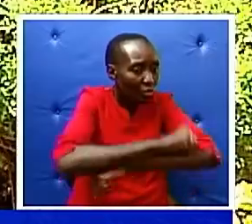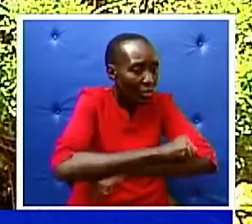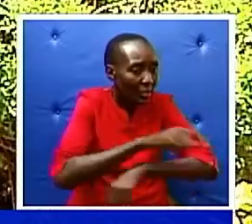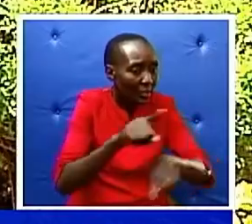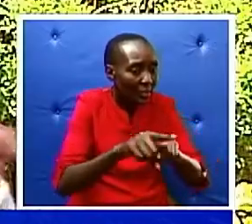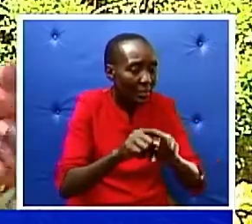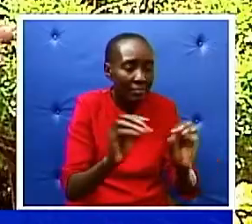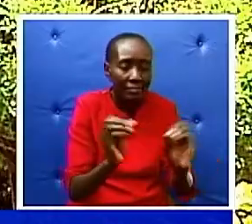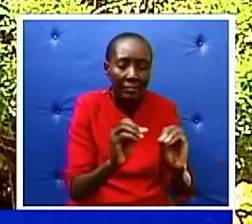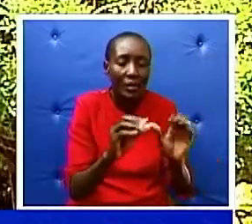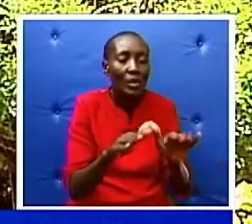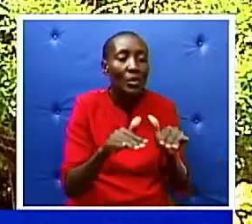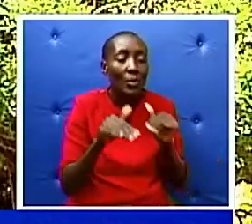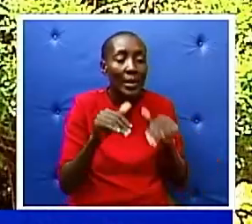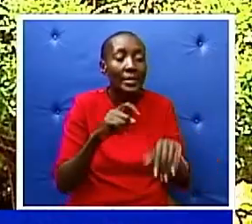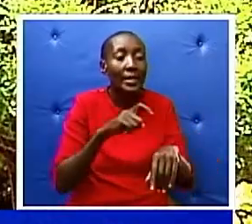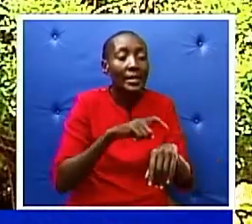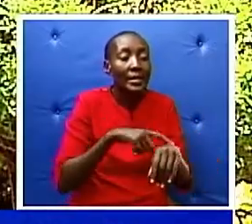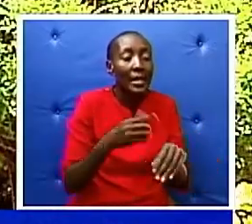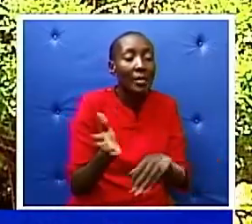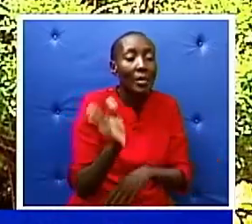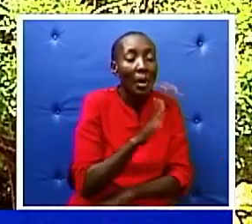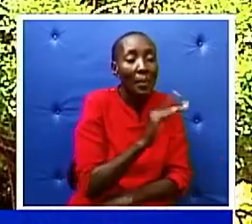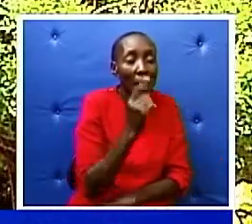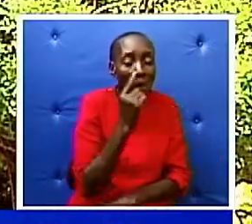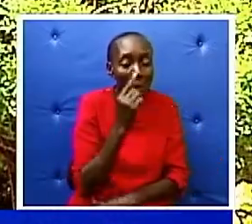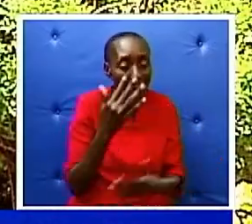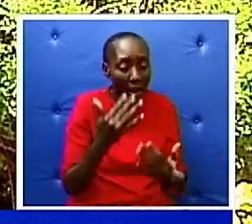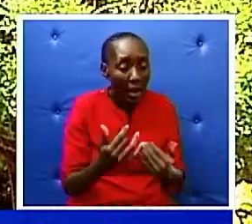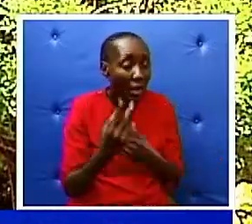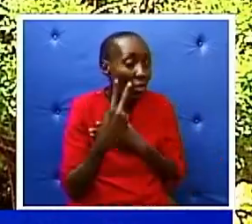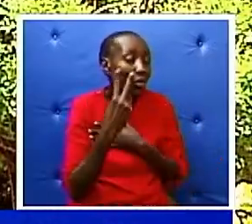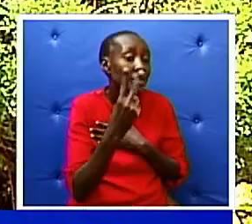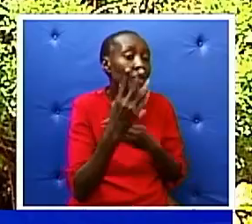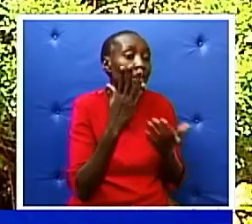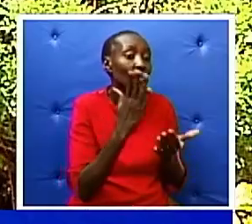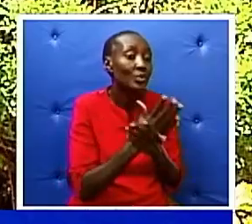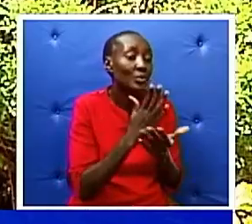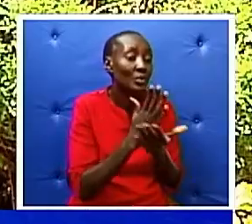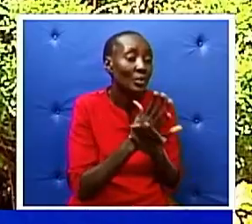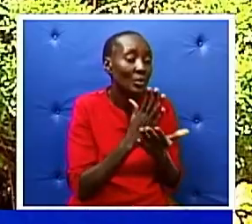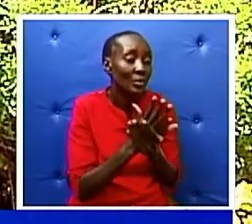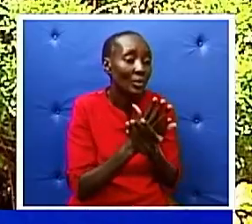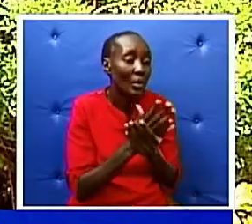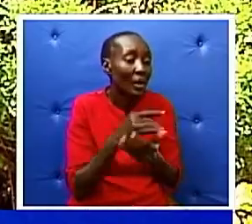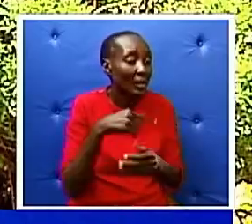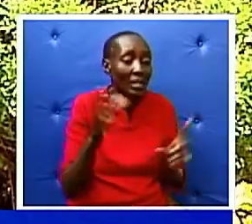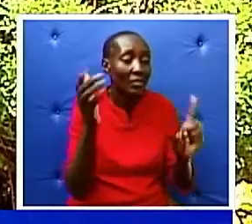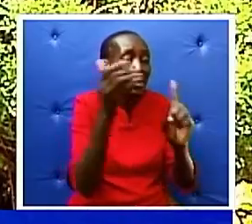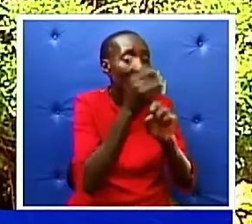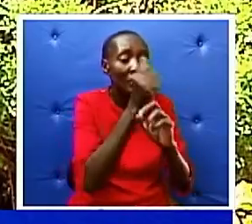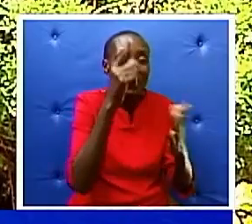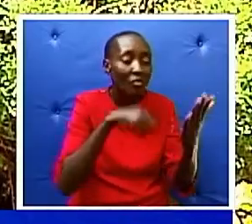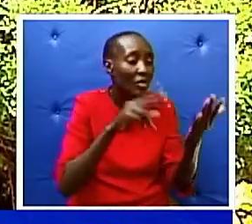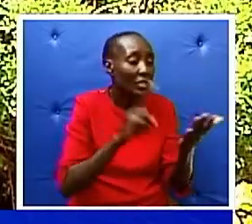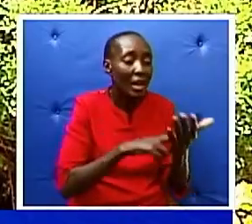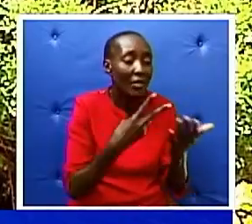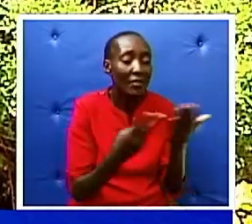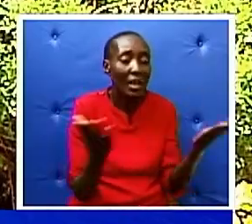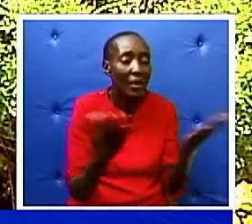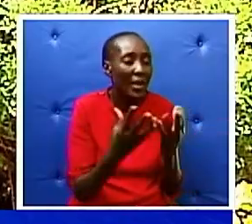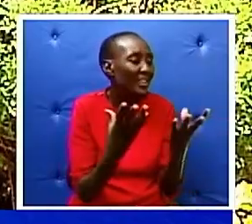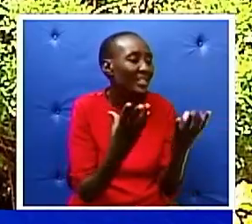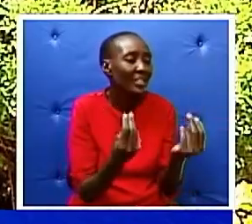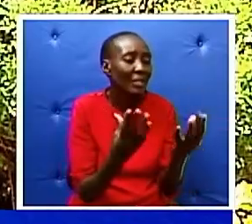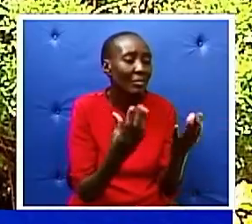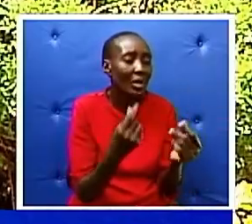wait for him to get there. And then once you get out, now you tell us, now we can see from the results what we have and what we had. Okay. It's a simple thing.